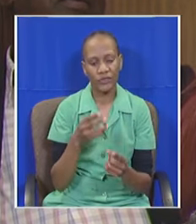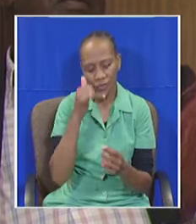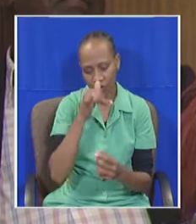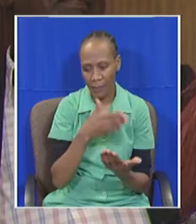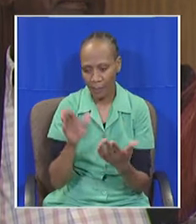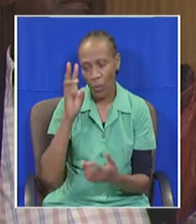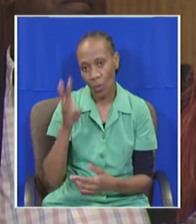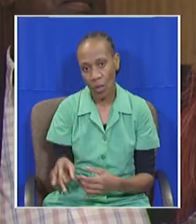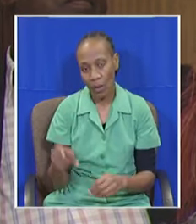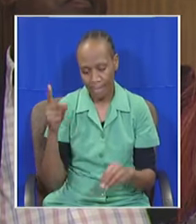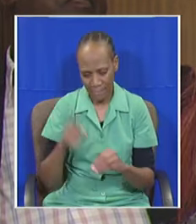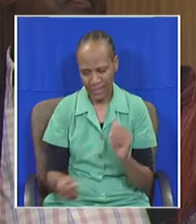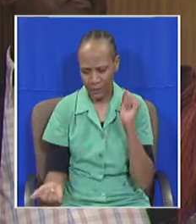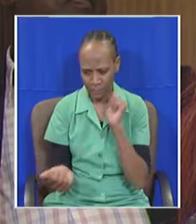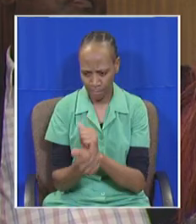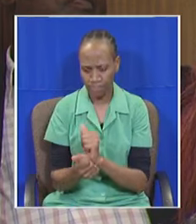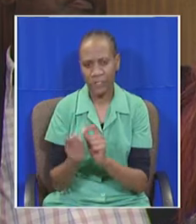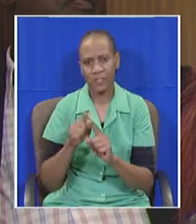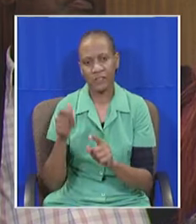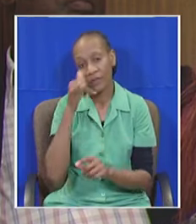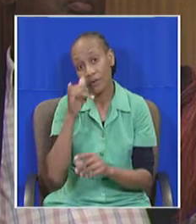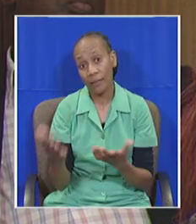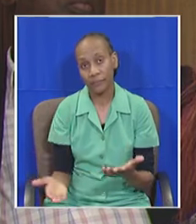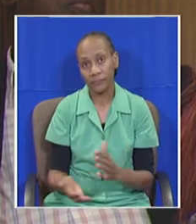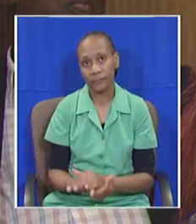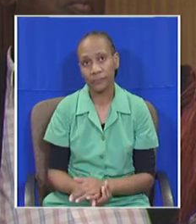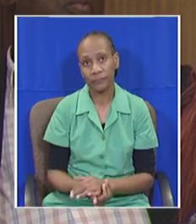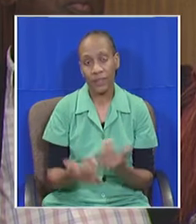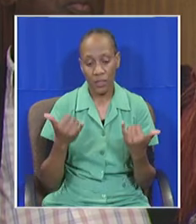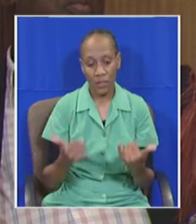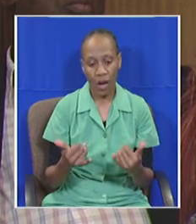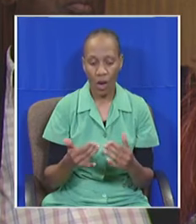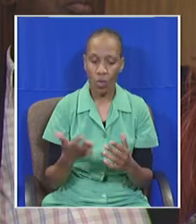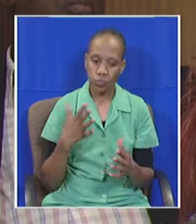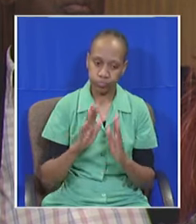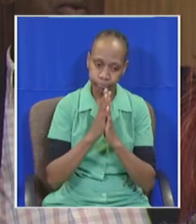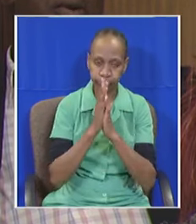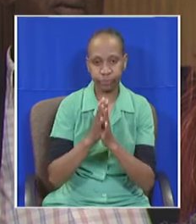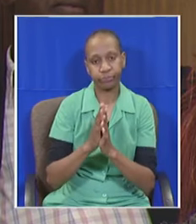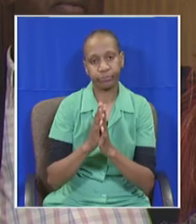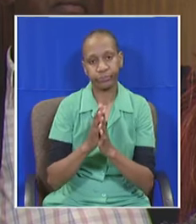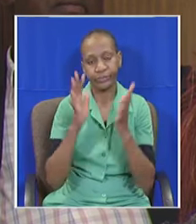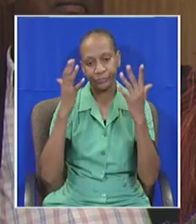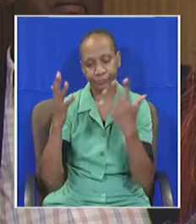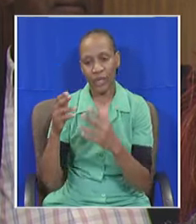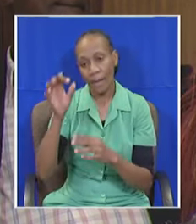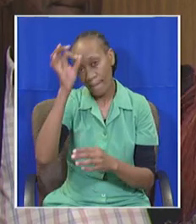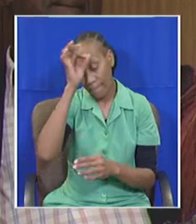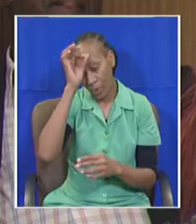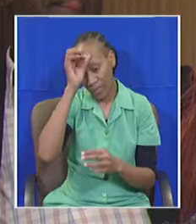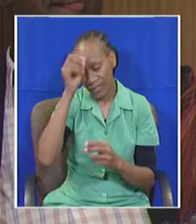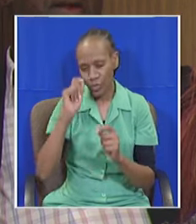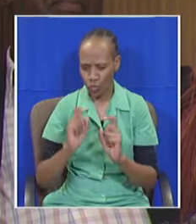on criminals and organized syndicates. We therefore commend the swift police response to a